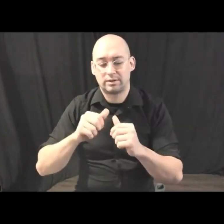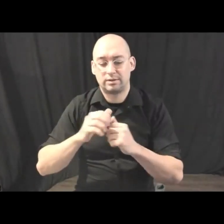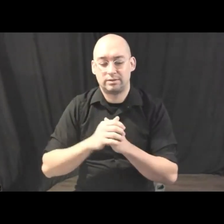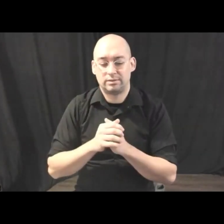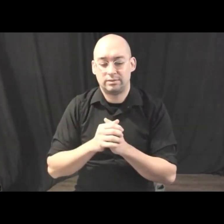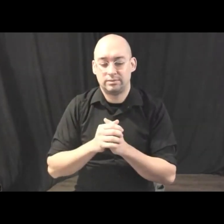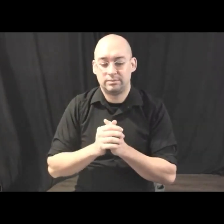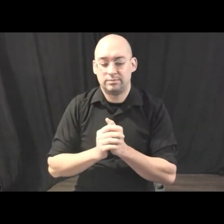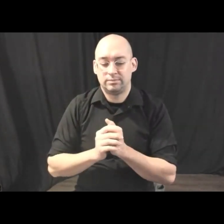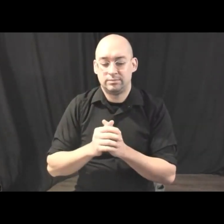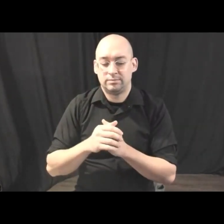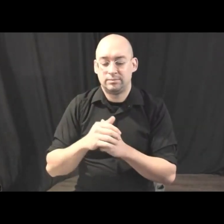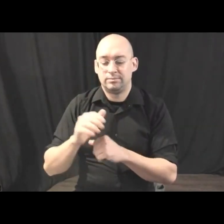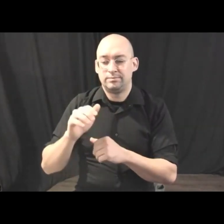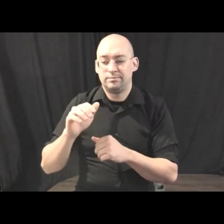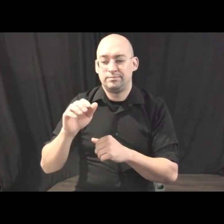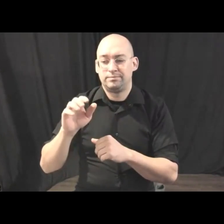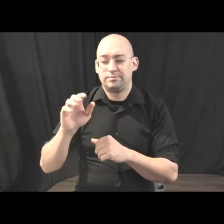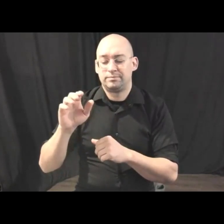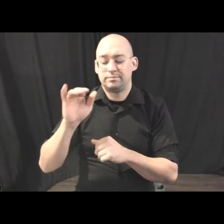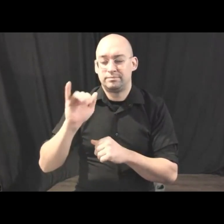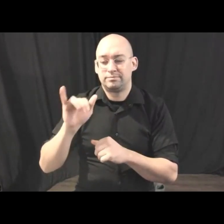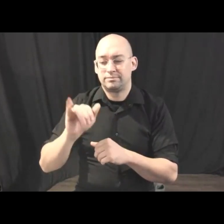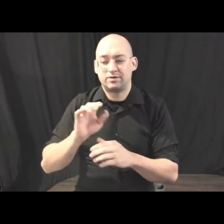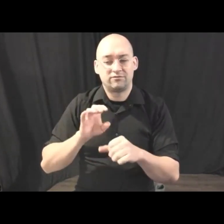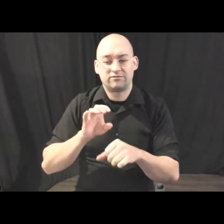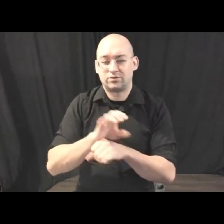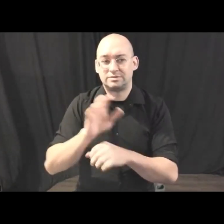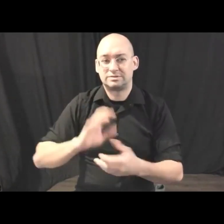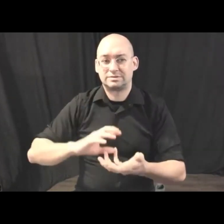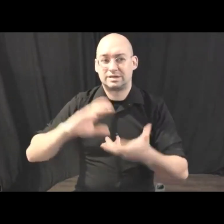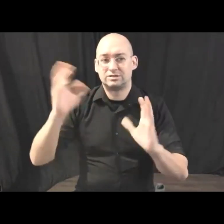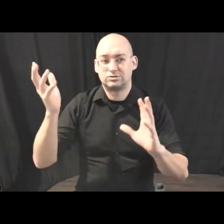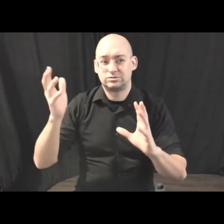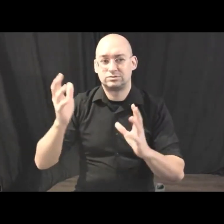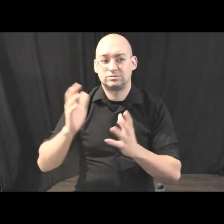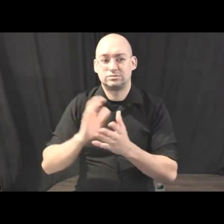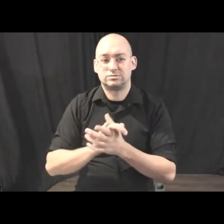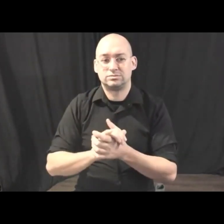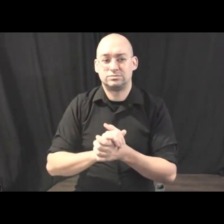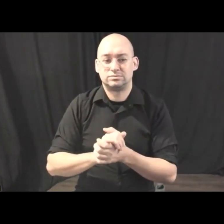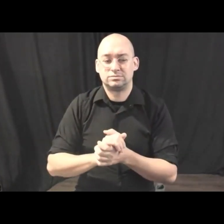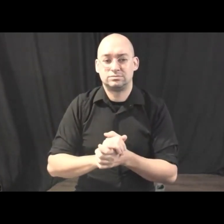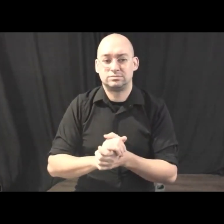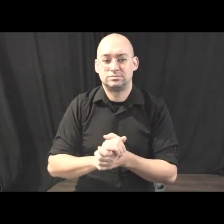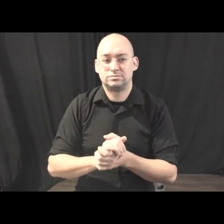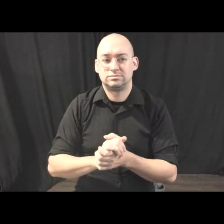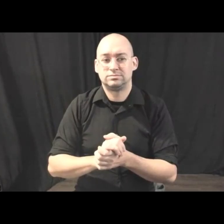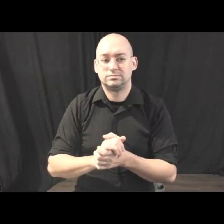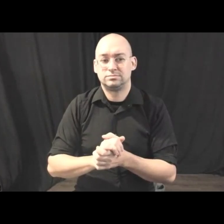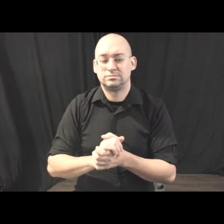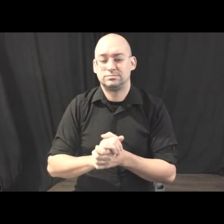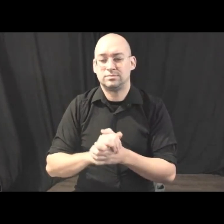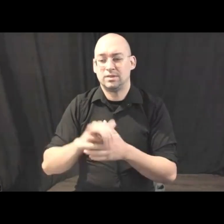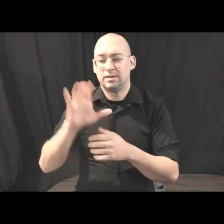with man-made disasters, accidents, climate disasters, and an attempted coup by